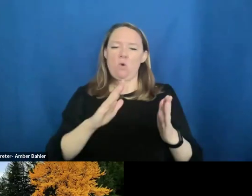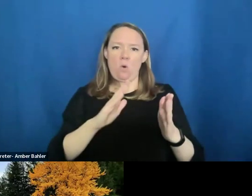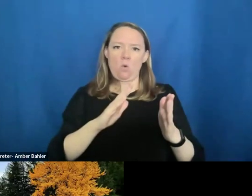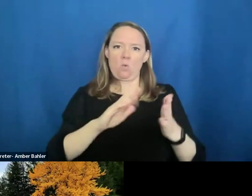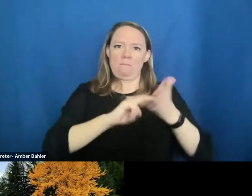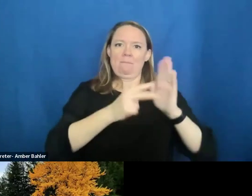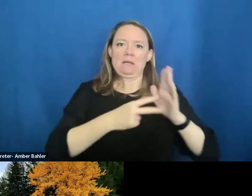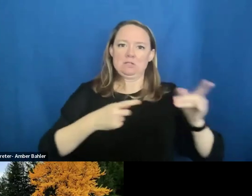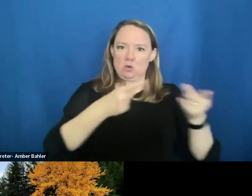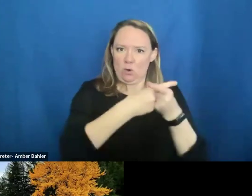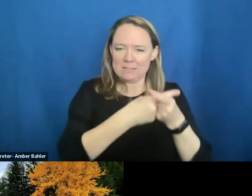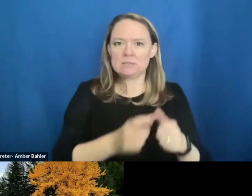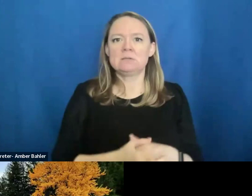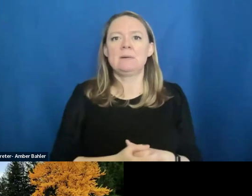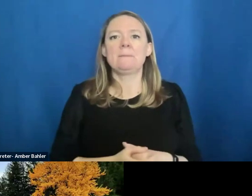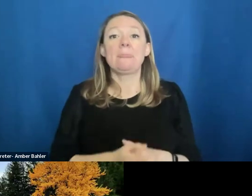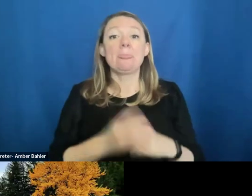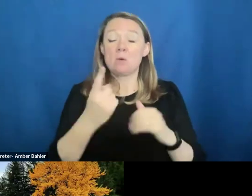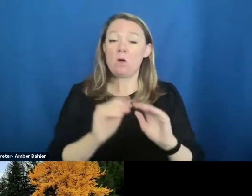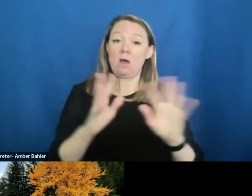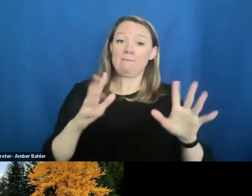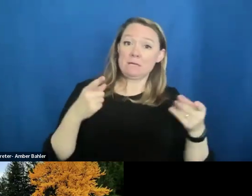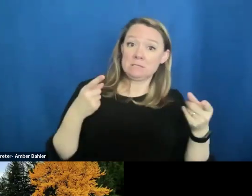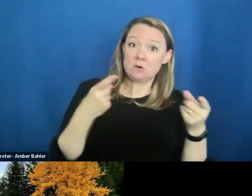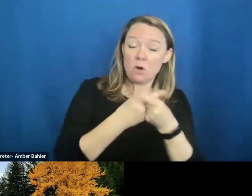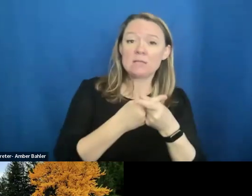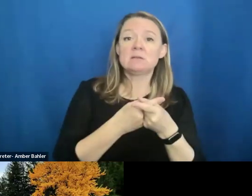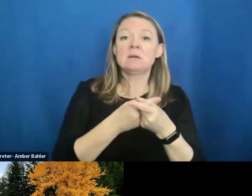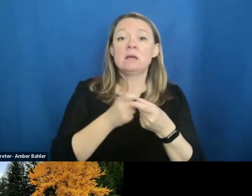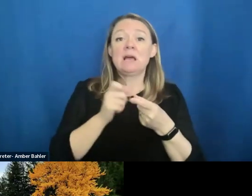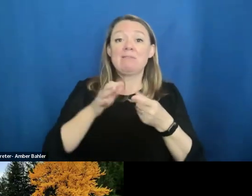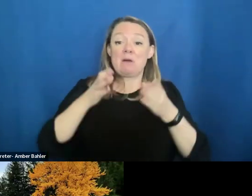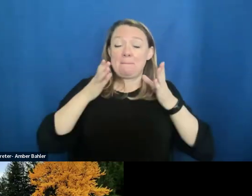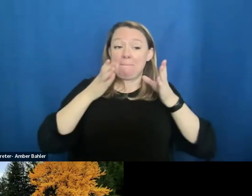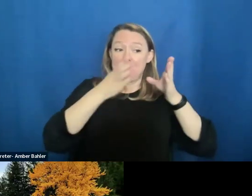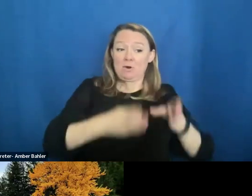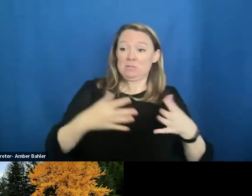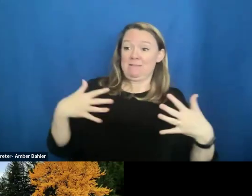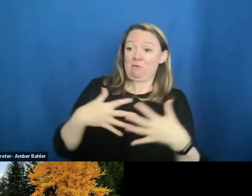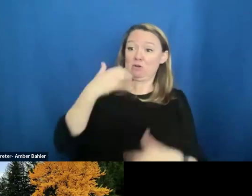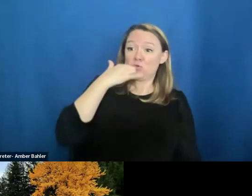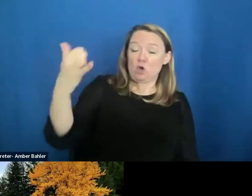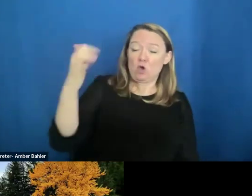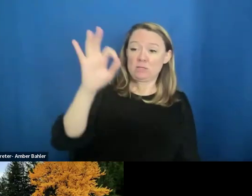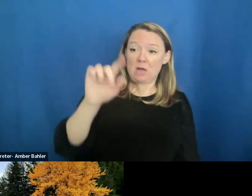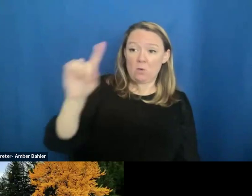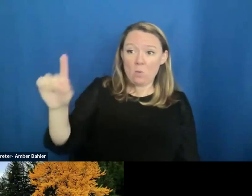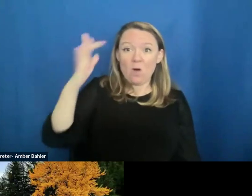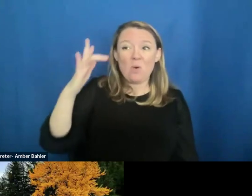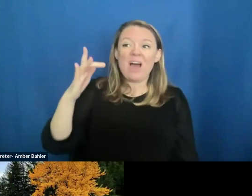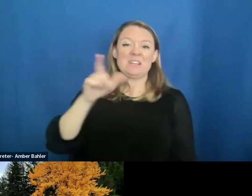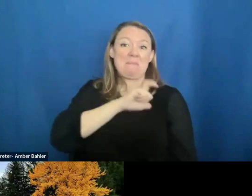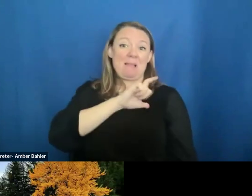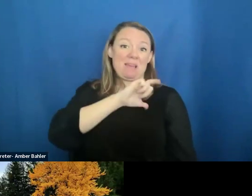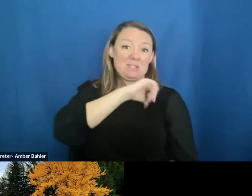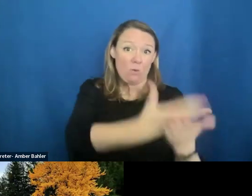and I don't know, but maybe if someone's afraid of calling 911 because of a police response, they might call the crisis line if someone's experiencing